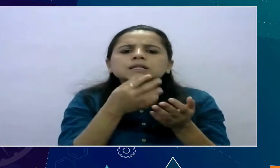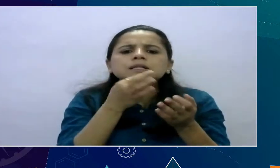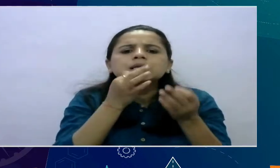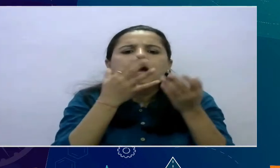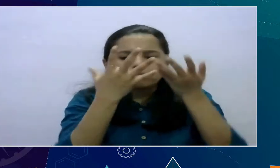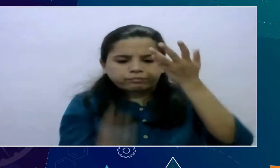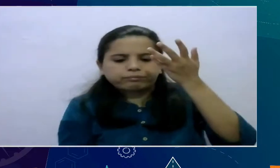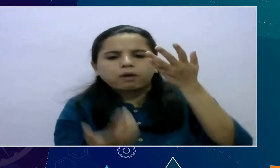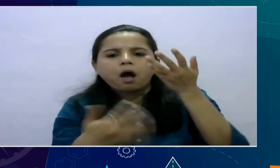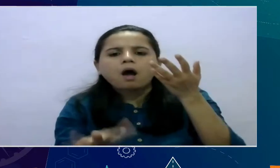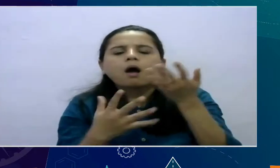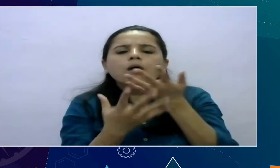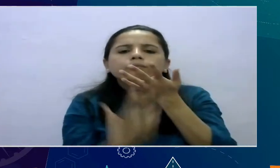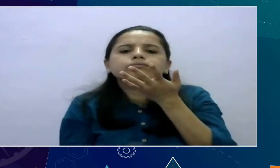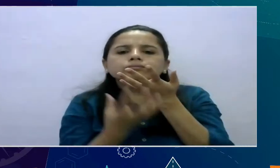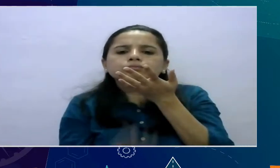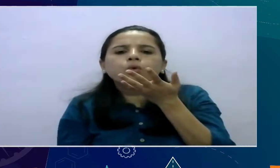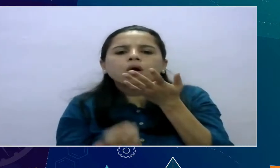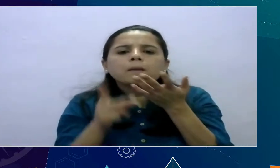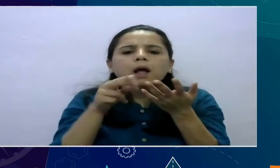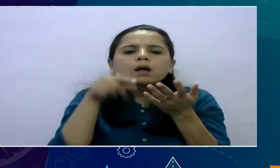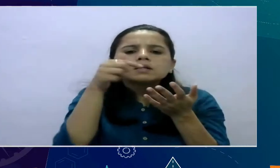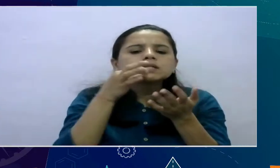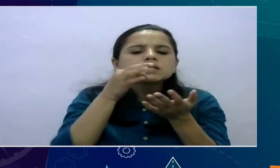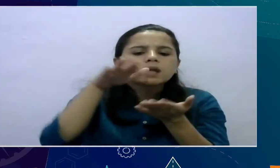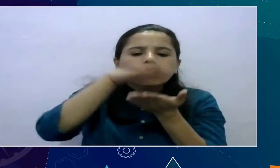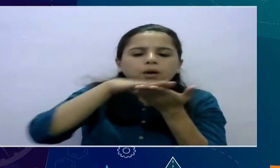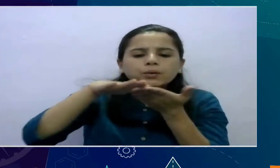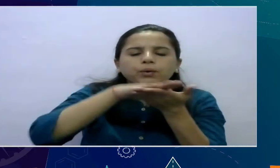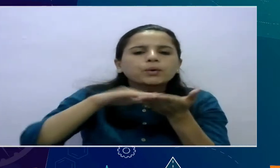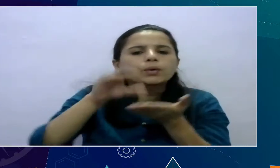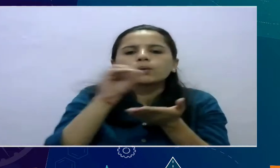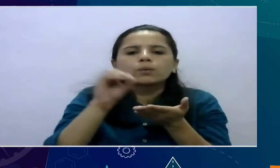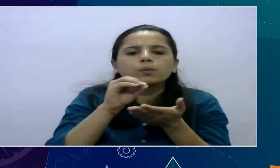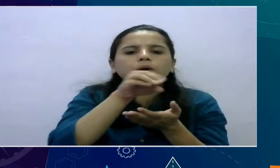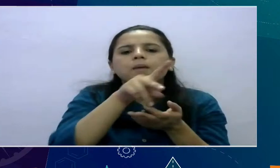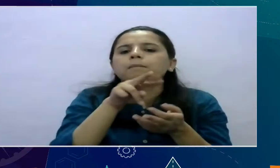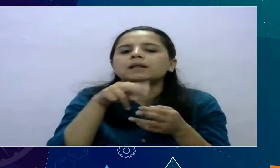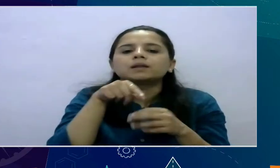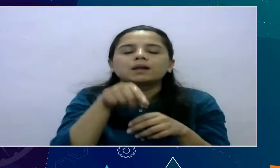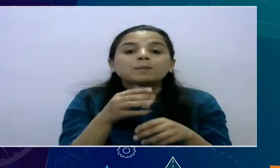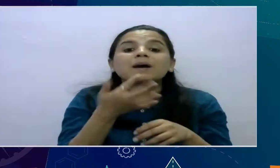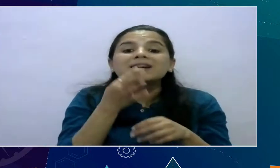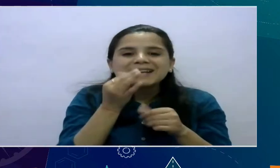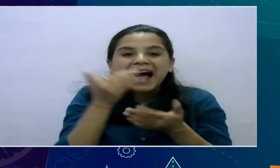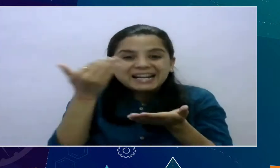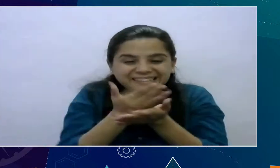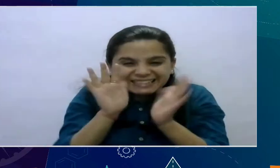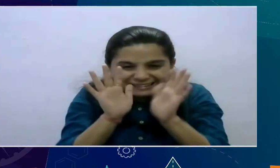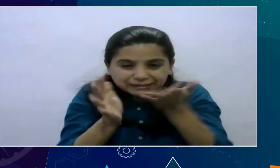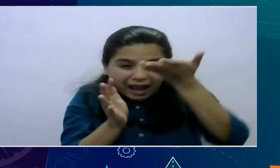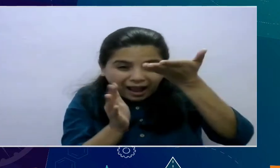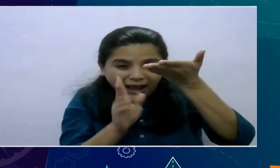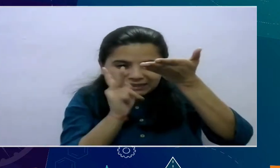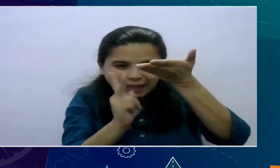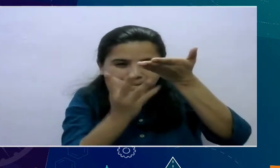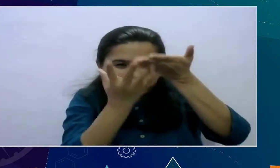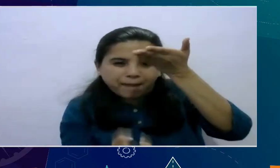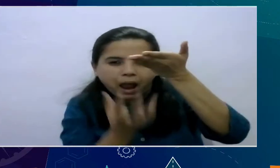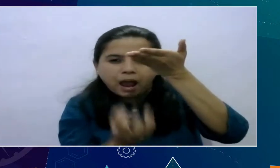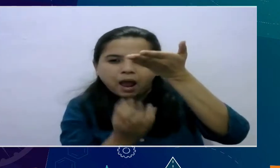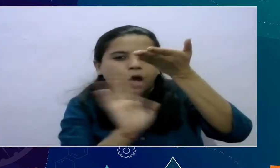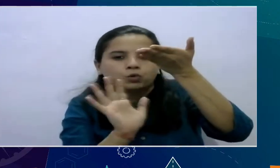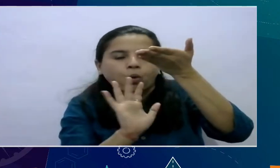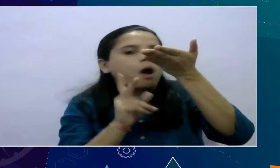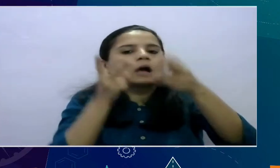where did it go? That means this filter paper could not stop the salt. The salt has actually gone into the